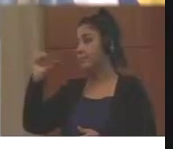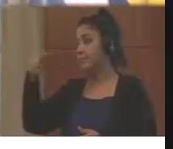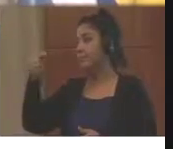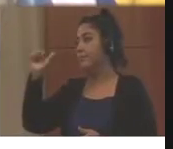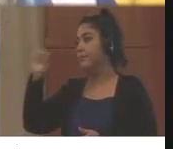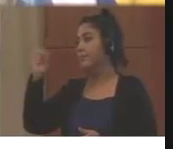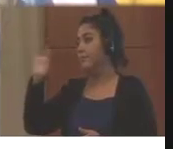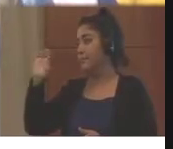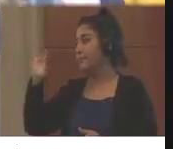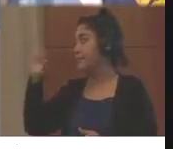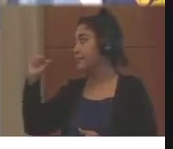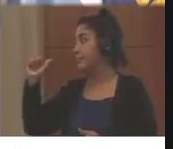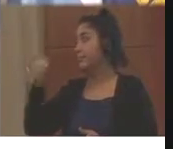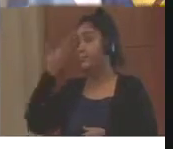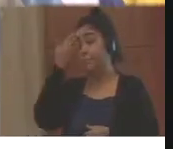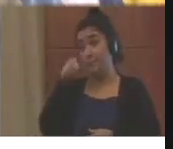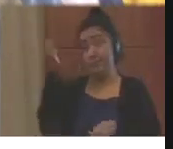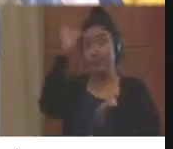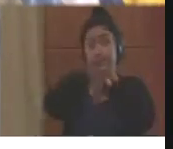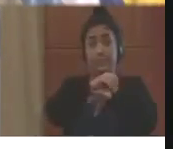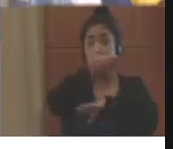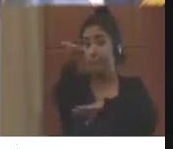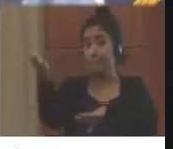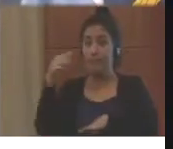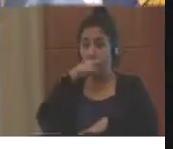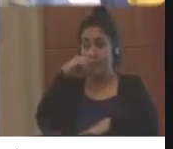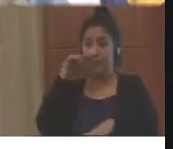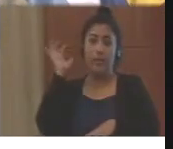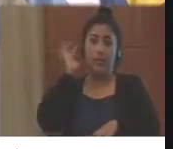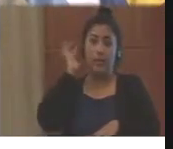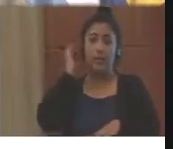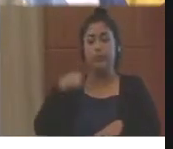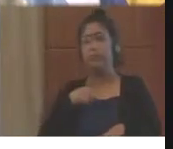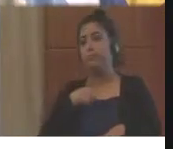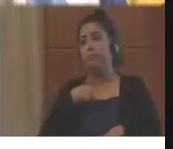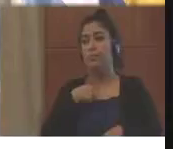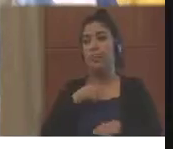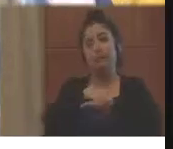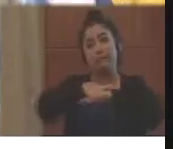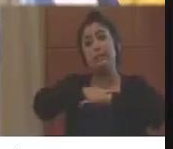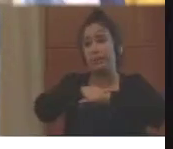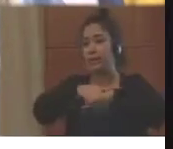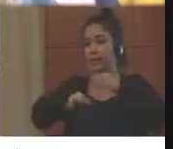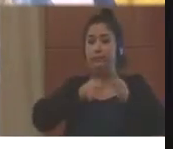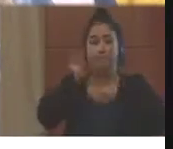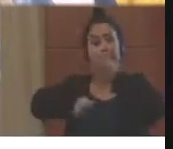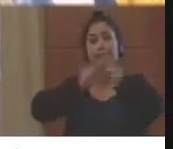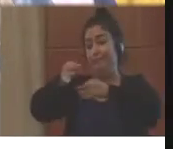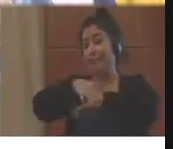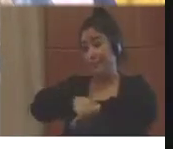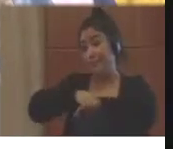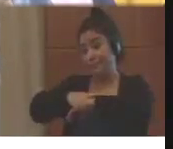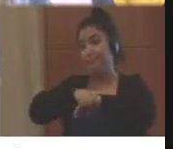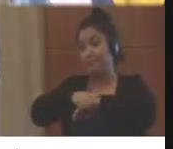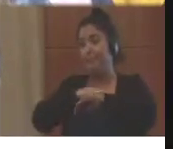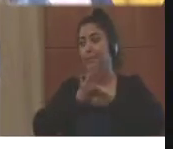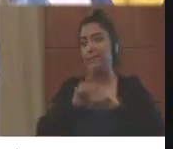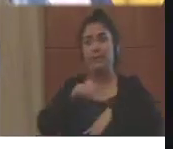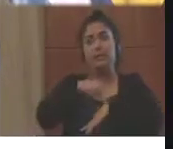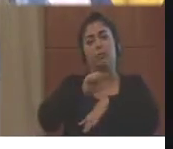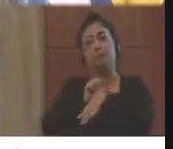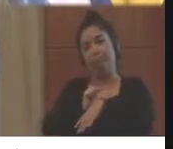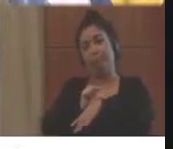Thank you, Margareta, and good afternoon to all. Because I'm going to speak in English because time is of the